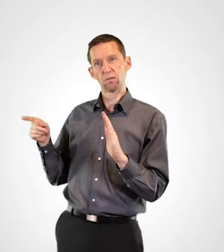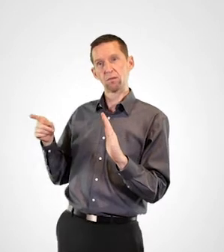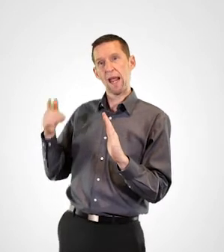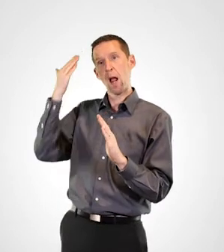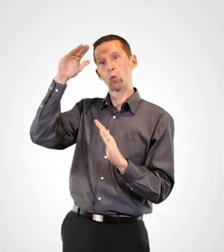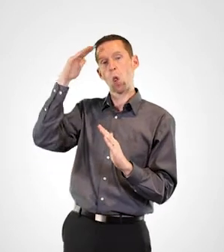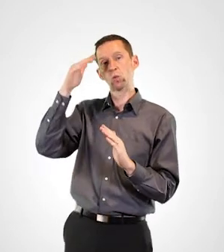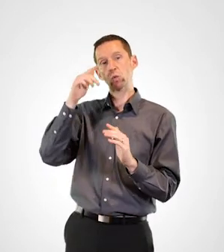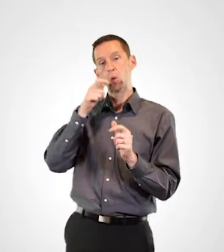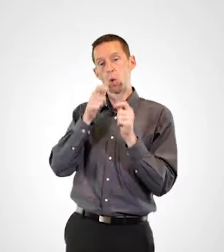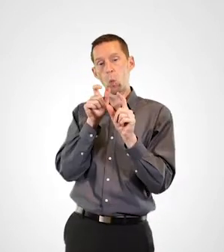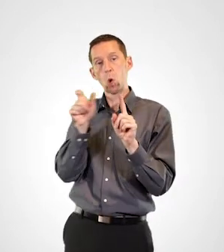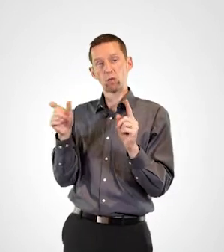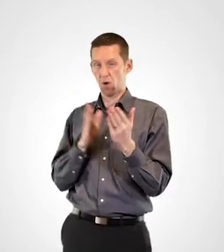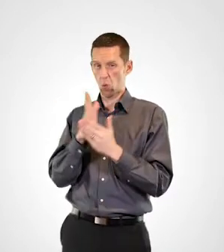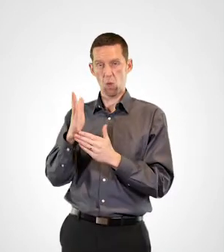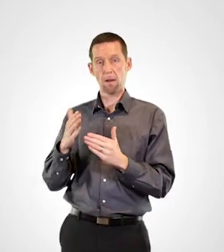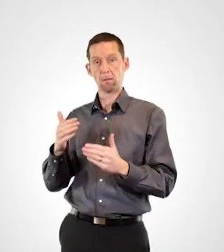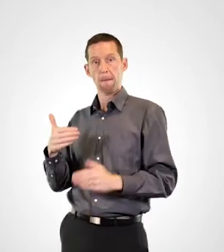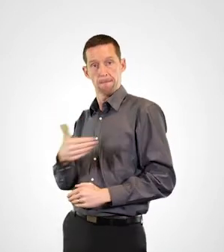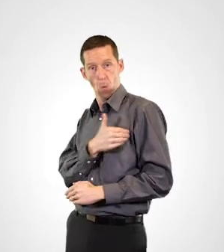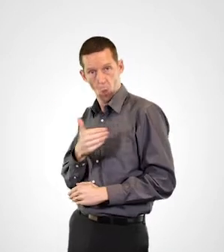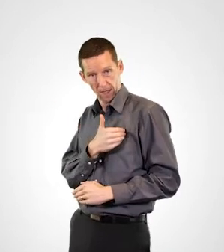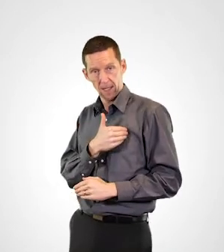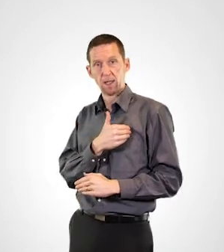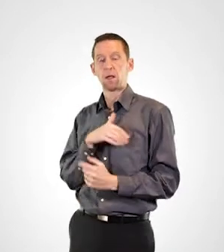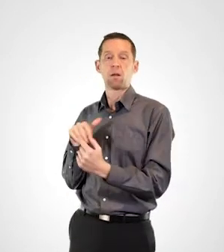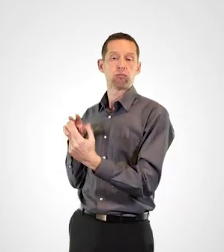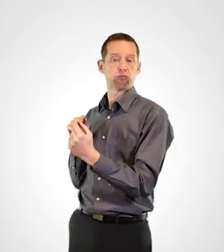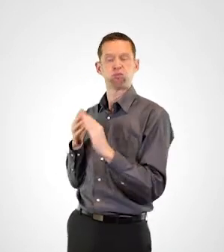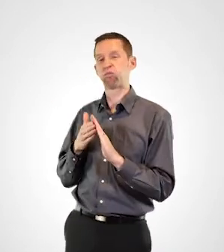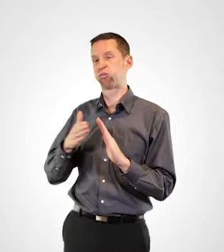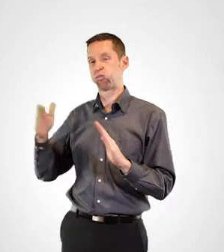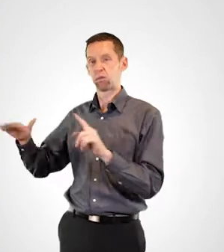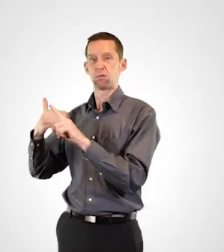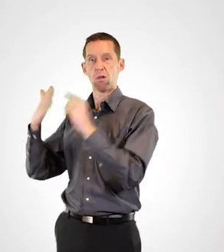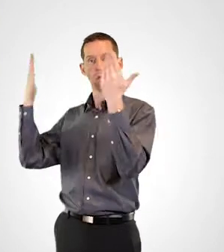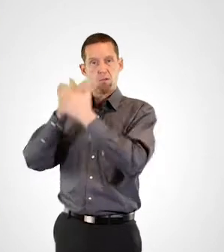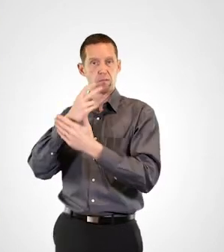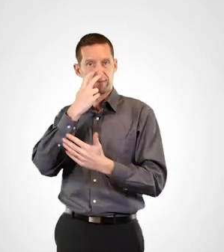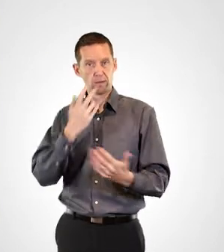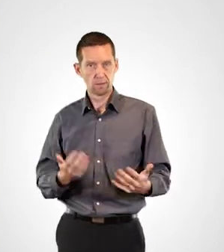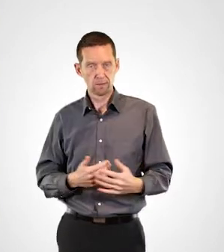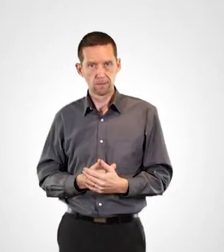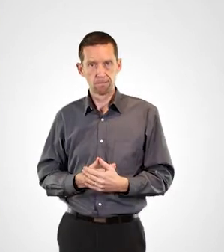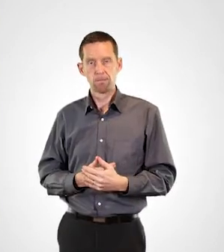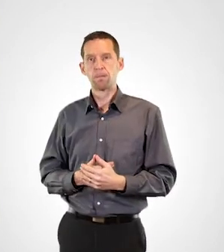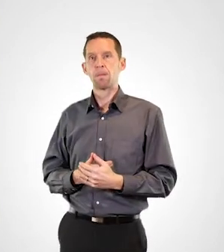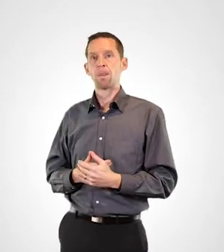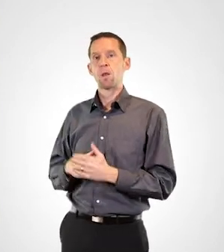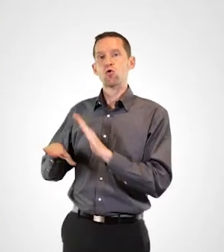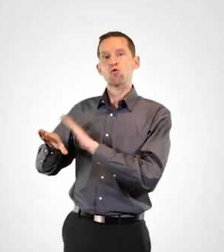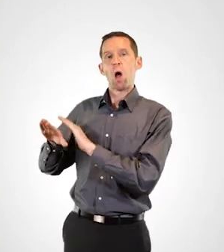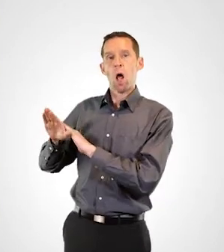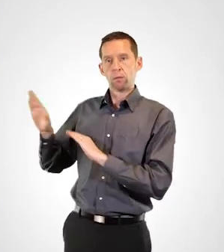adult words right across the whole day, right from early in the morning to the evening when we measured there. With the child on the